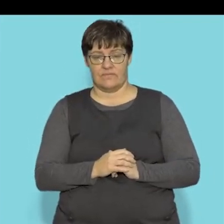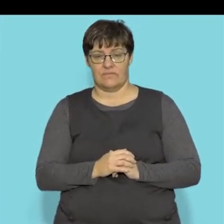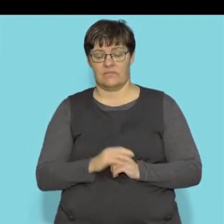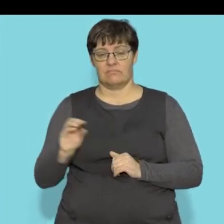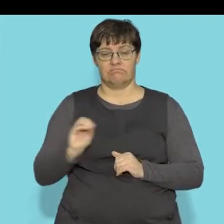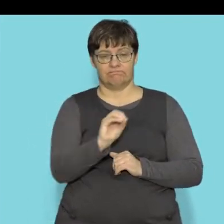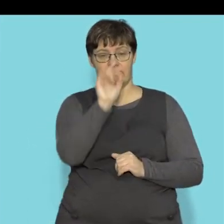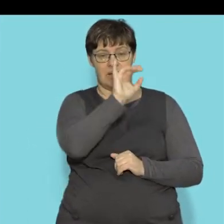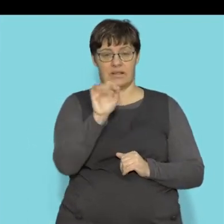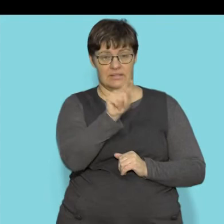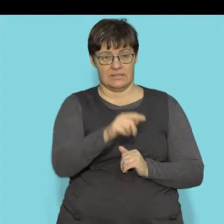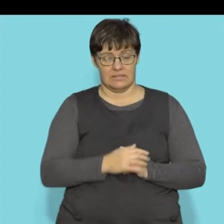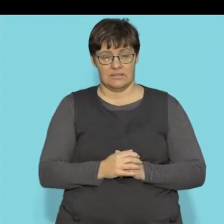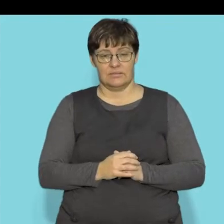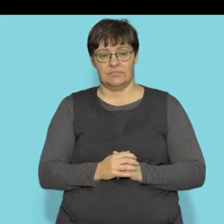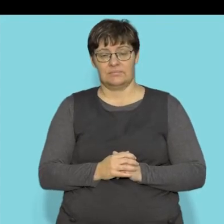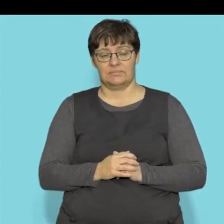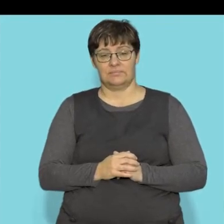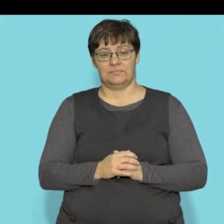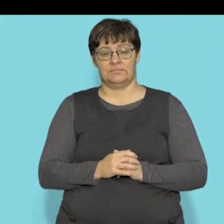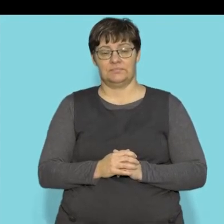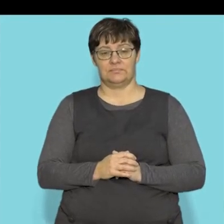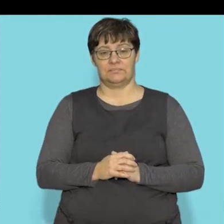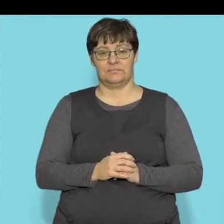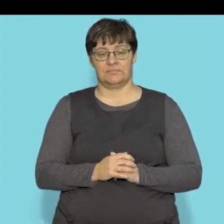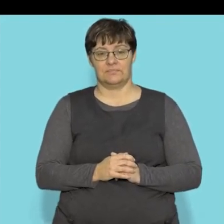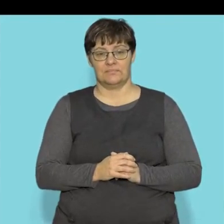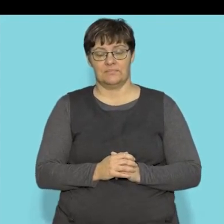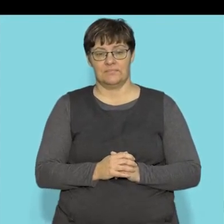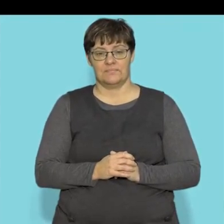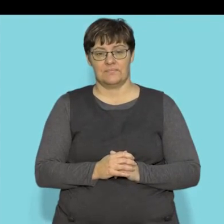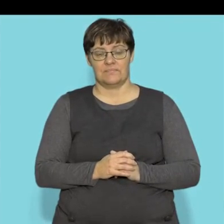7,5 squared. So I'm going to put this in my calculator.